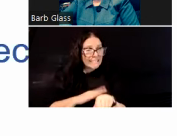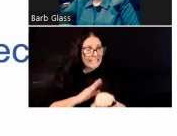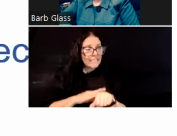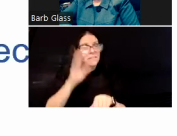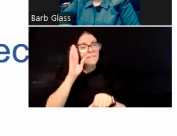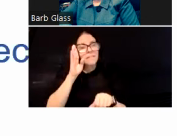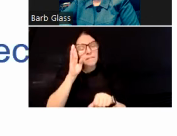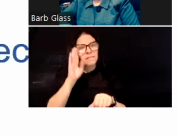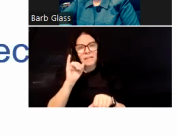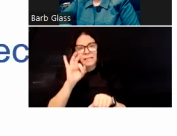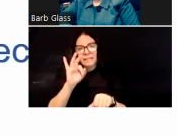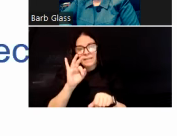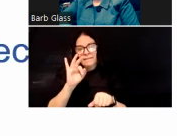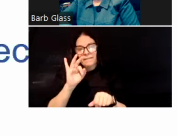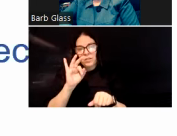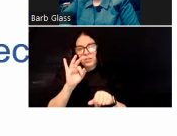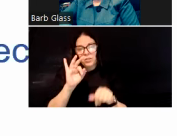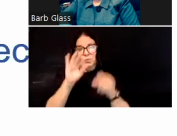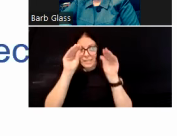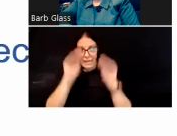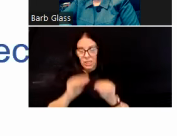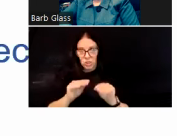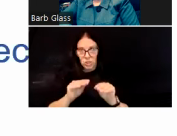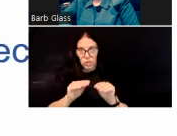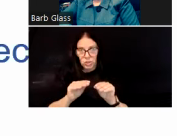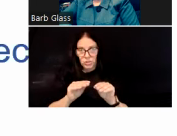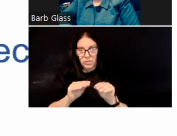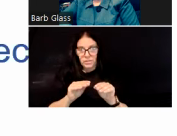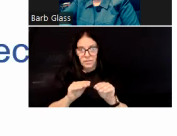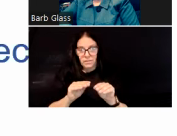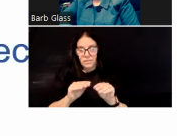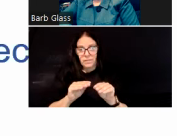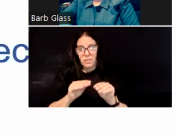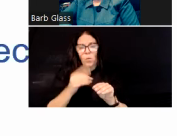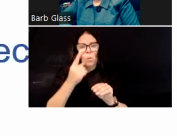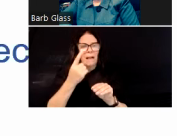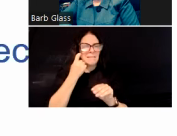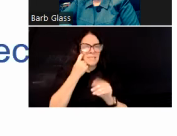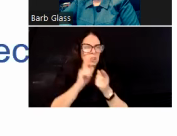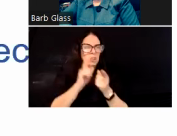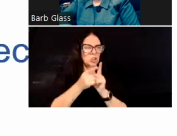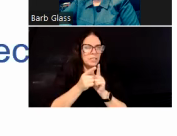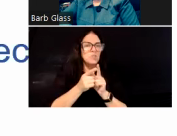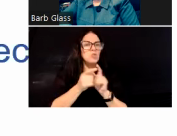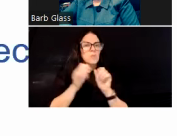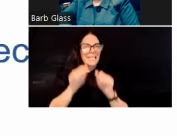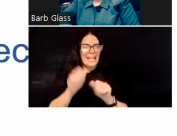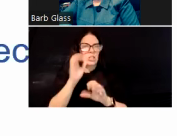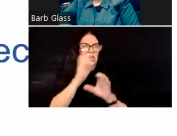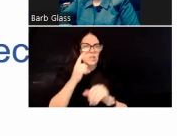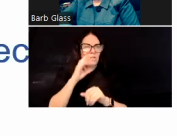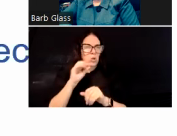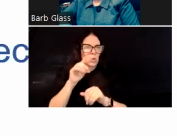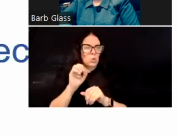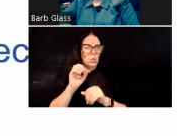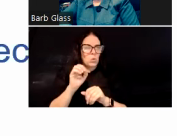if you are entering this information, one change that they made a few years ago is that you can search for the codes, the NOC and the